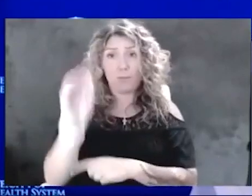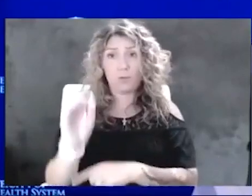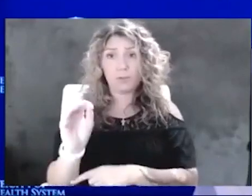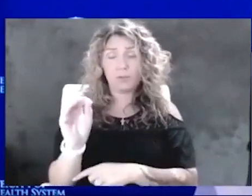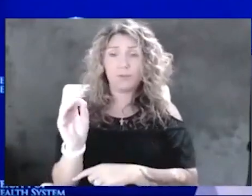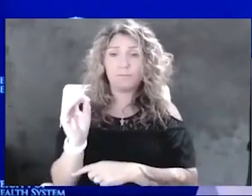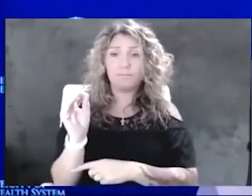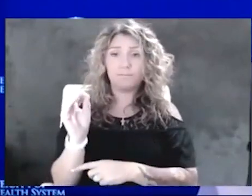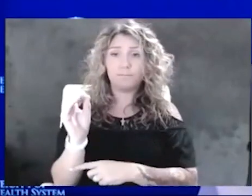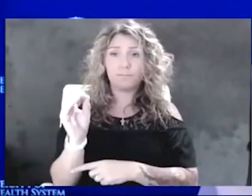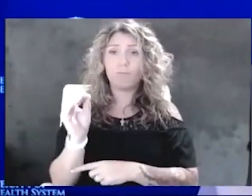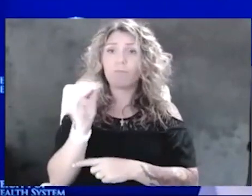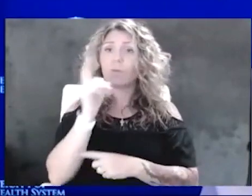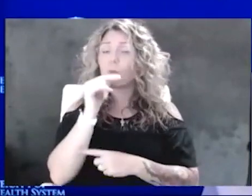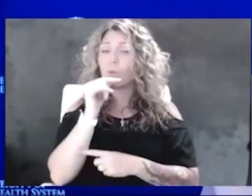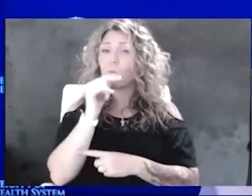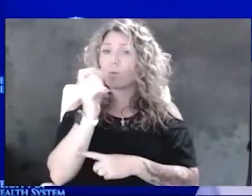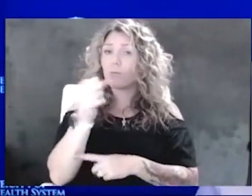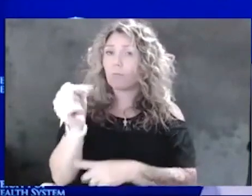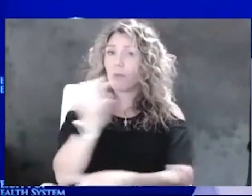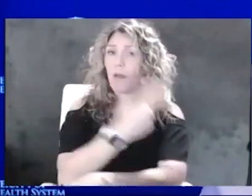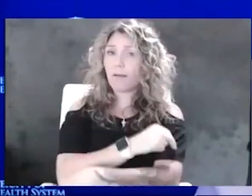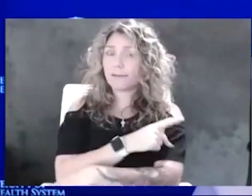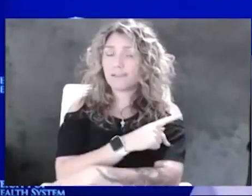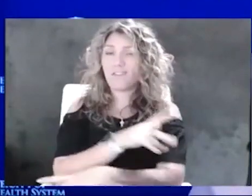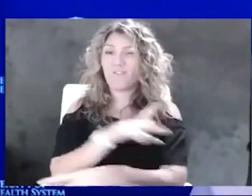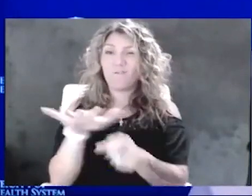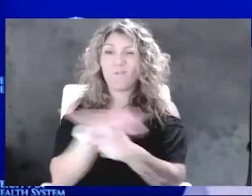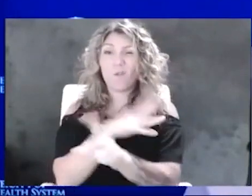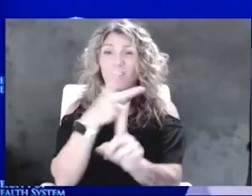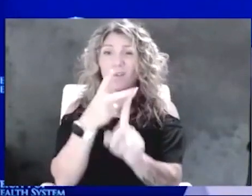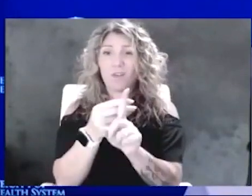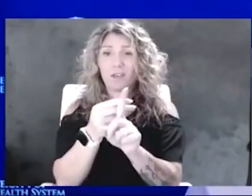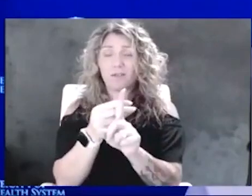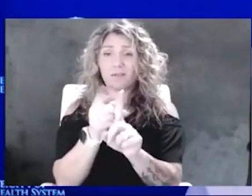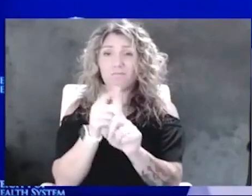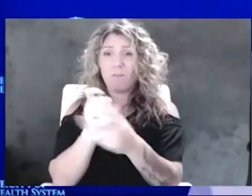who were hospitalized were fully vaccinated against Delta. So